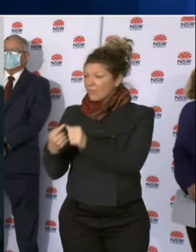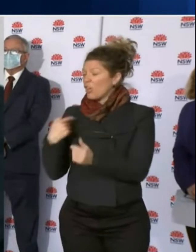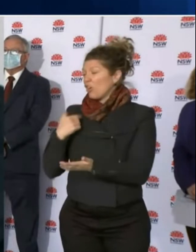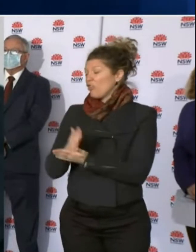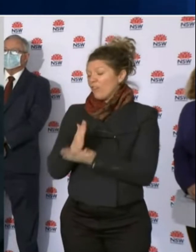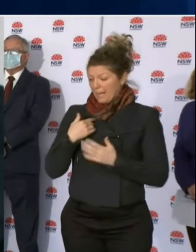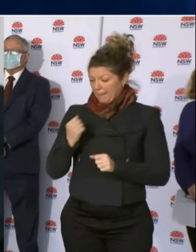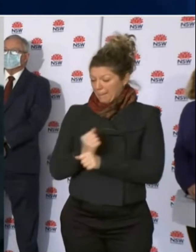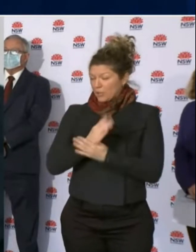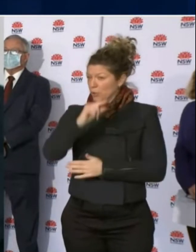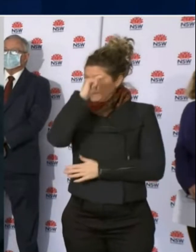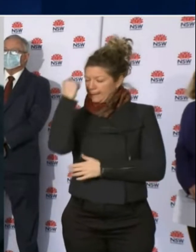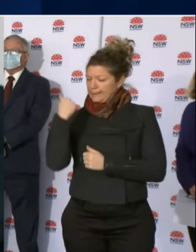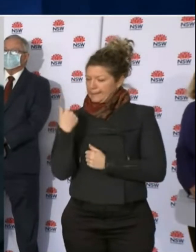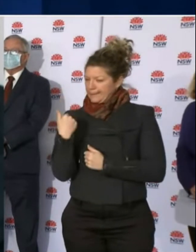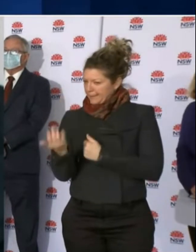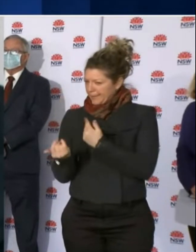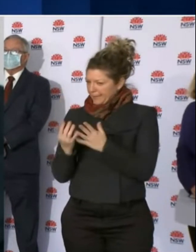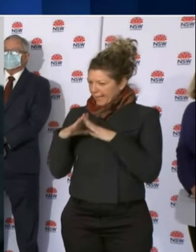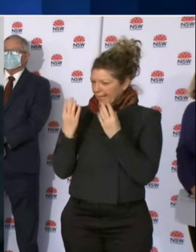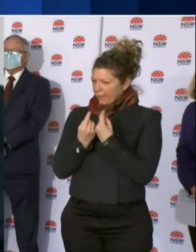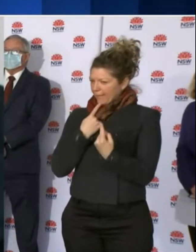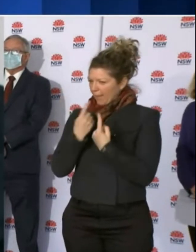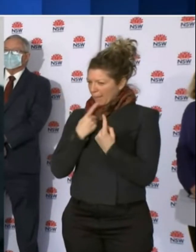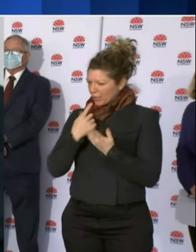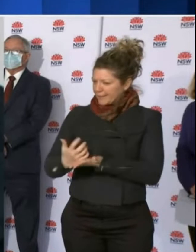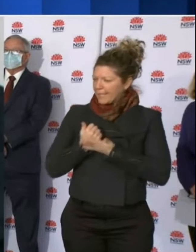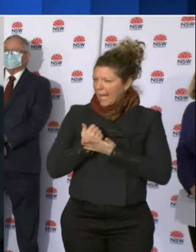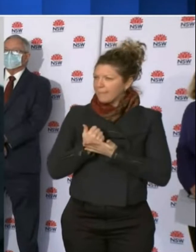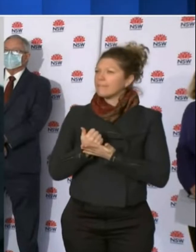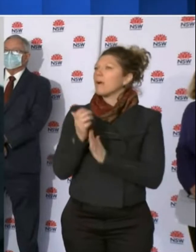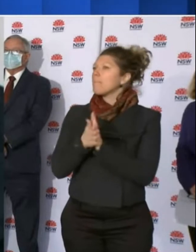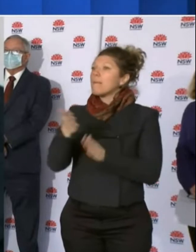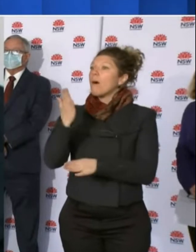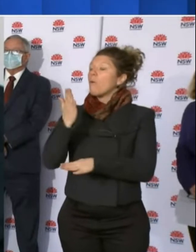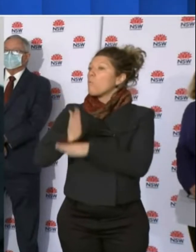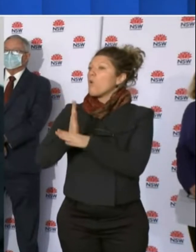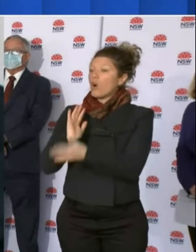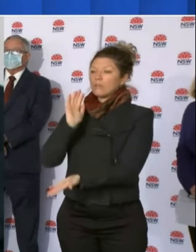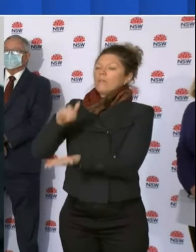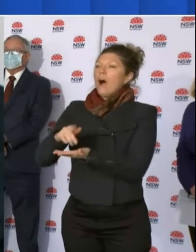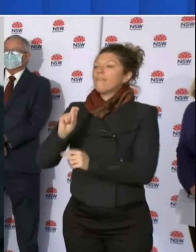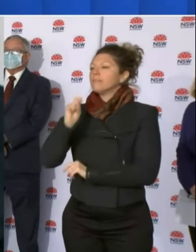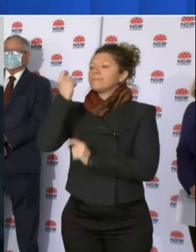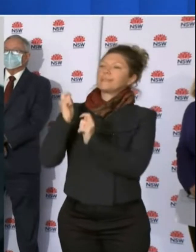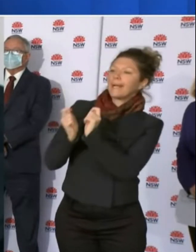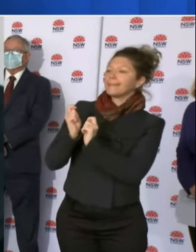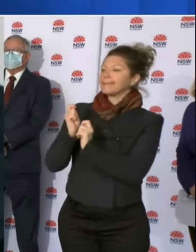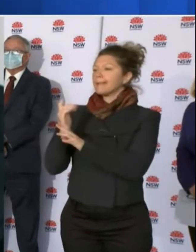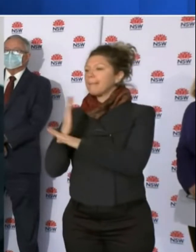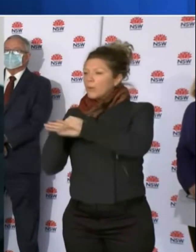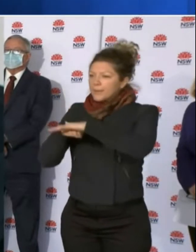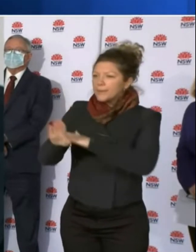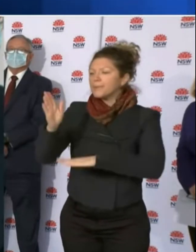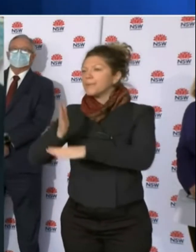those extra COVID-safe measures on site, including testing on site, including a number of other things which can be done. And